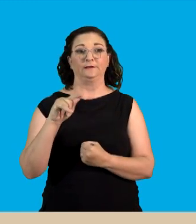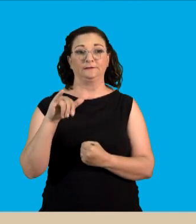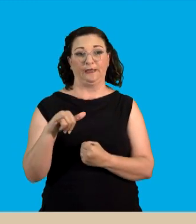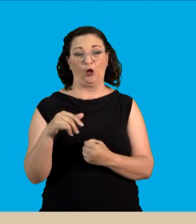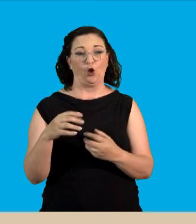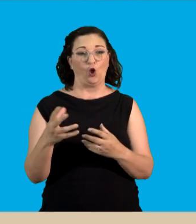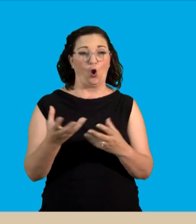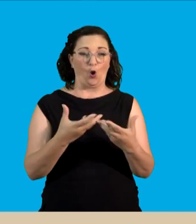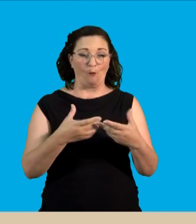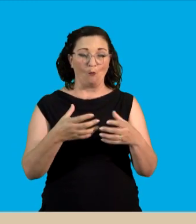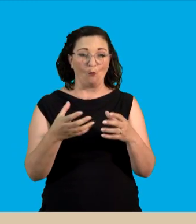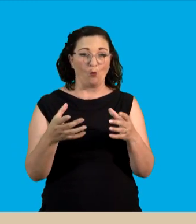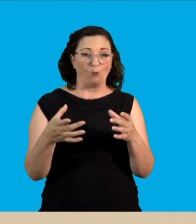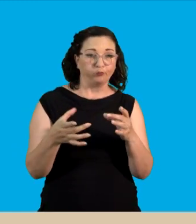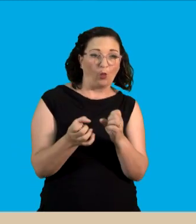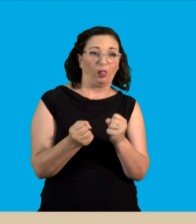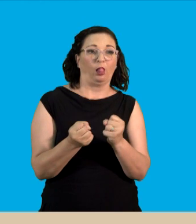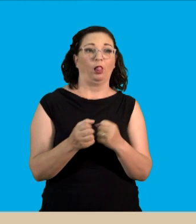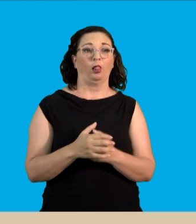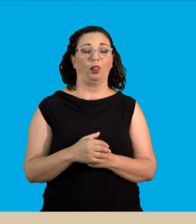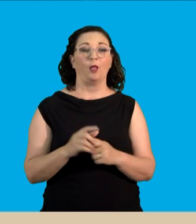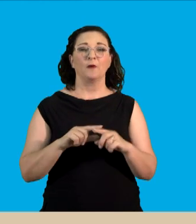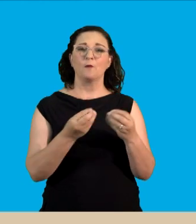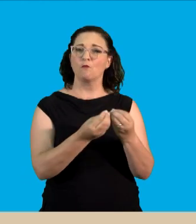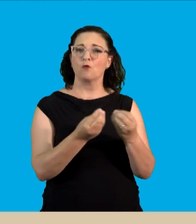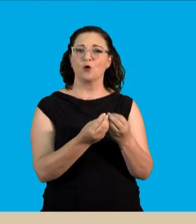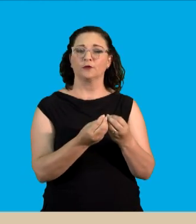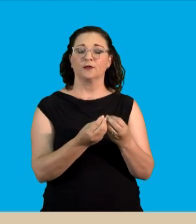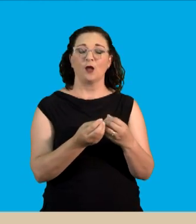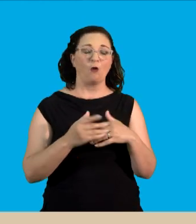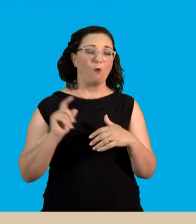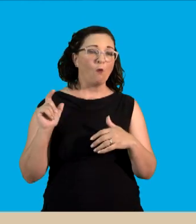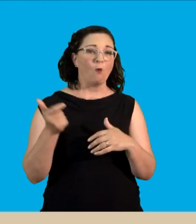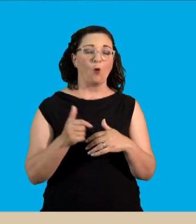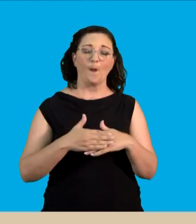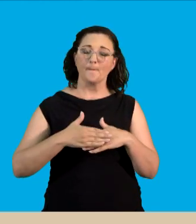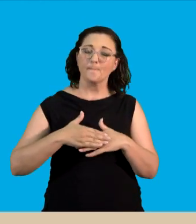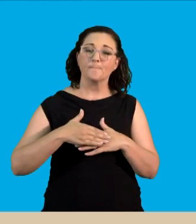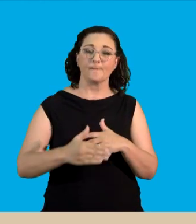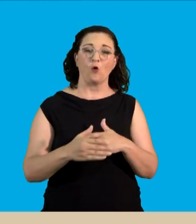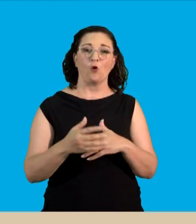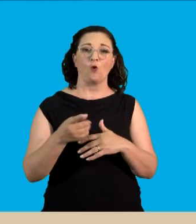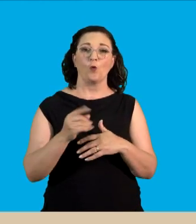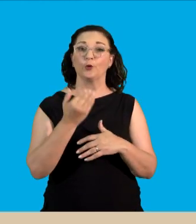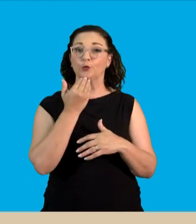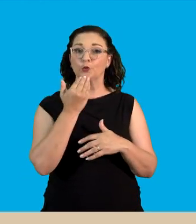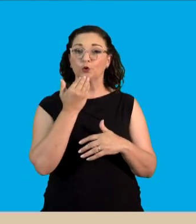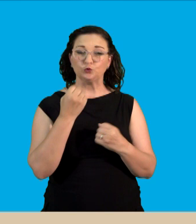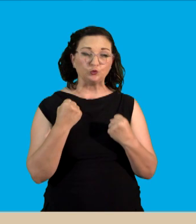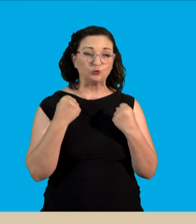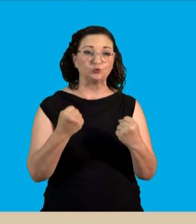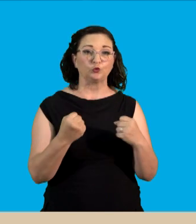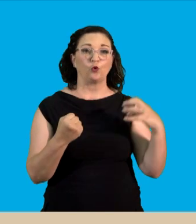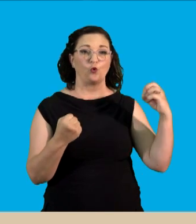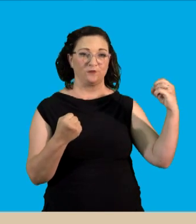them. Now, of all the bodies in the solar system, the sun has the most mass and therefore